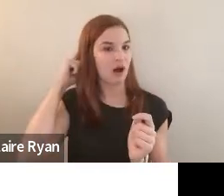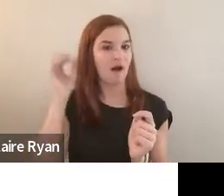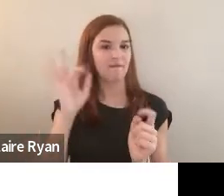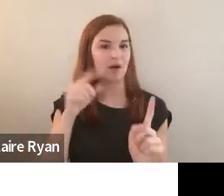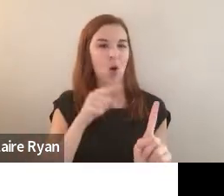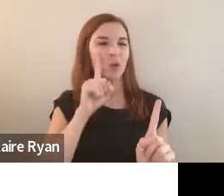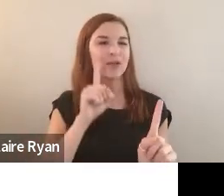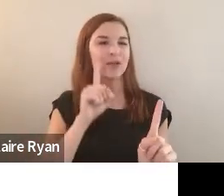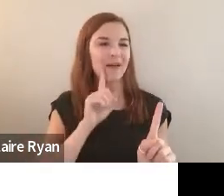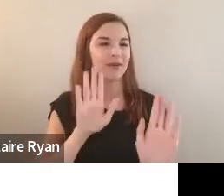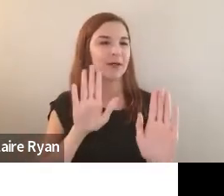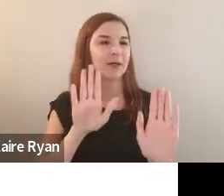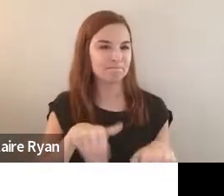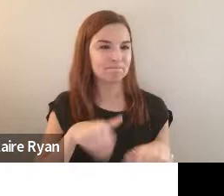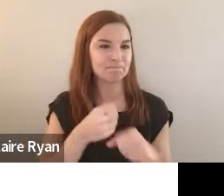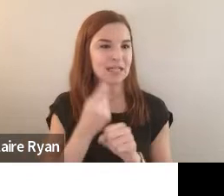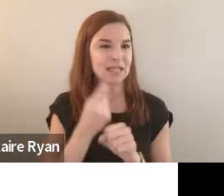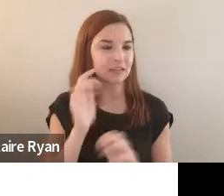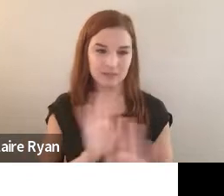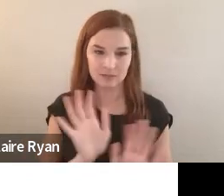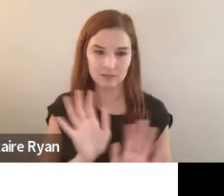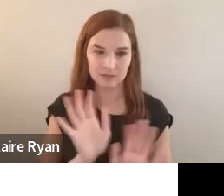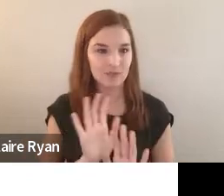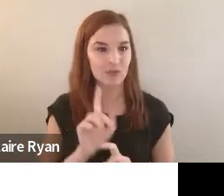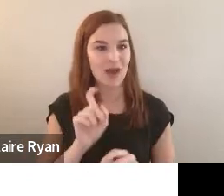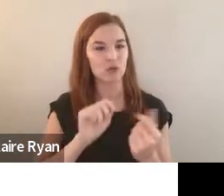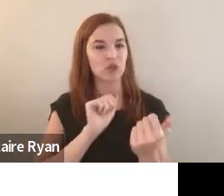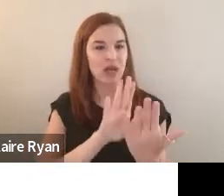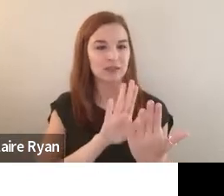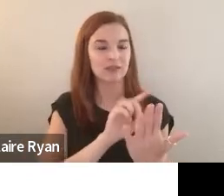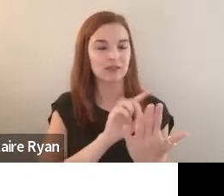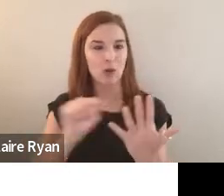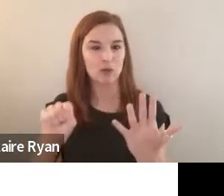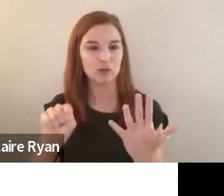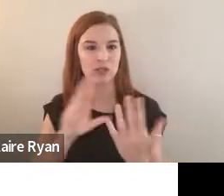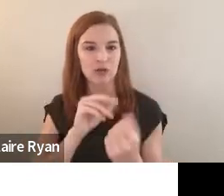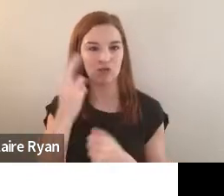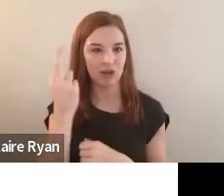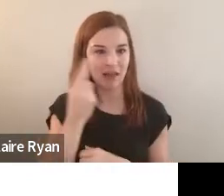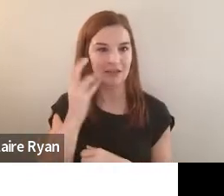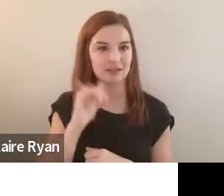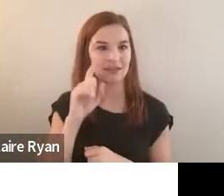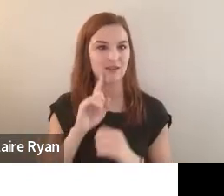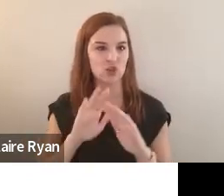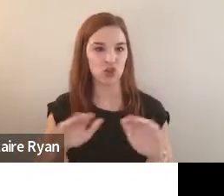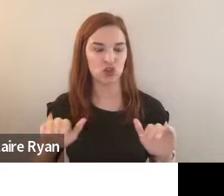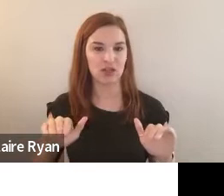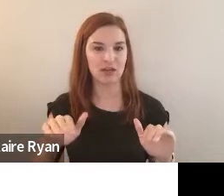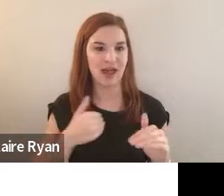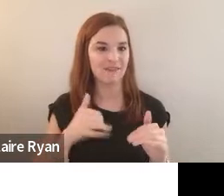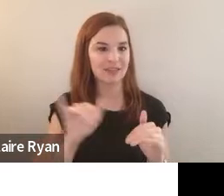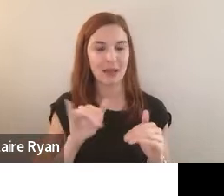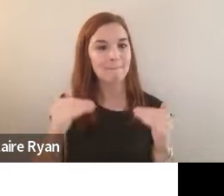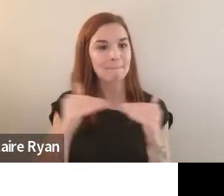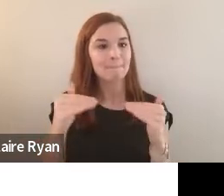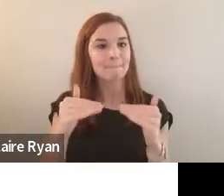language appropriately. So this assumption is like, oh, they're deaf. It's okay. No, we need to address these